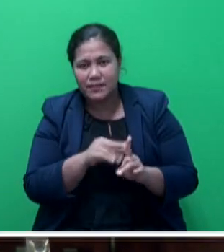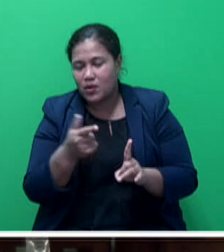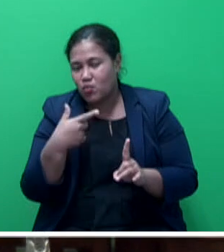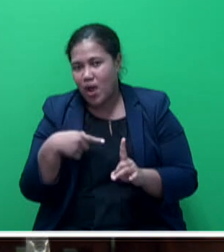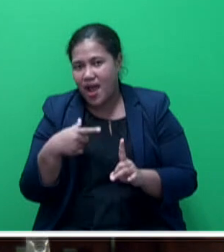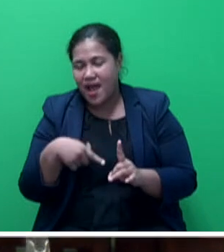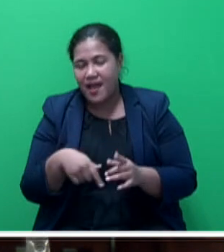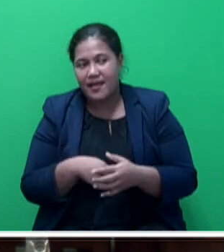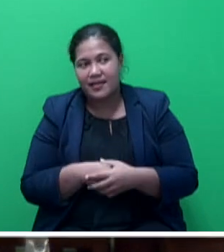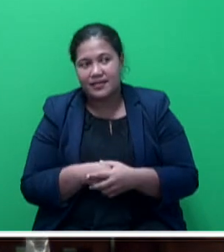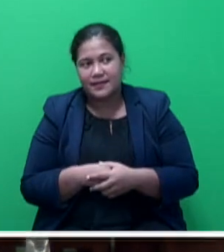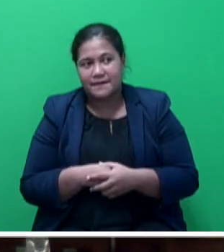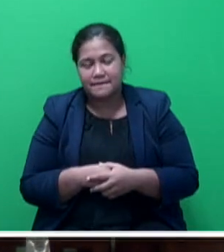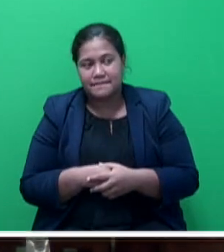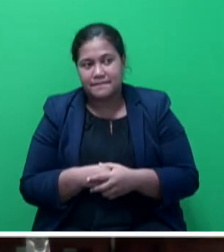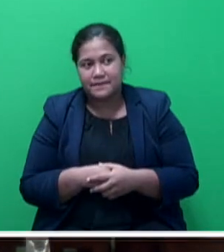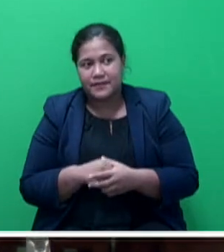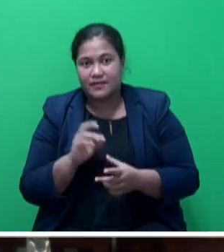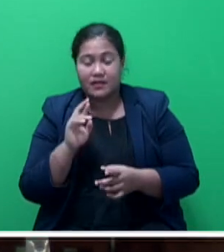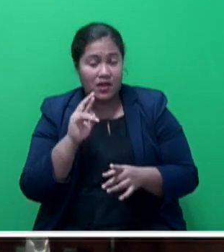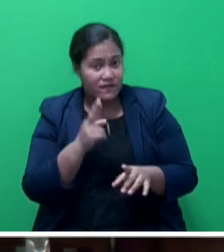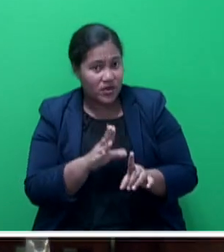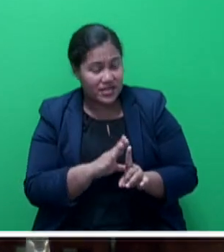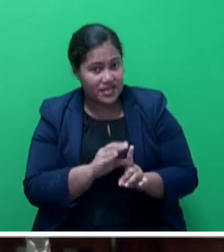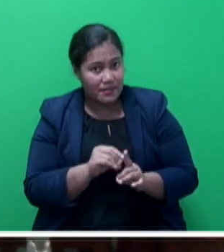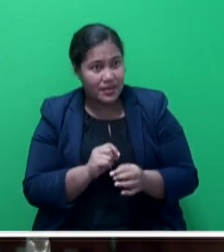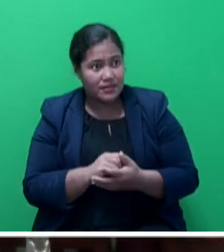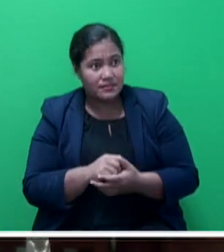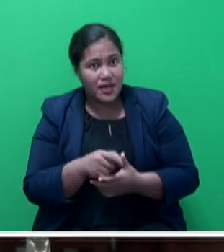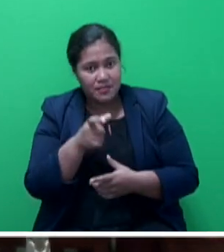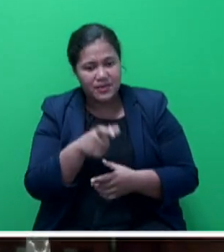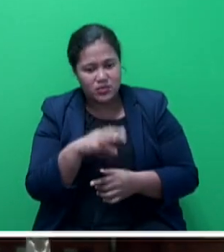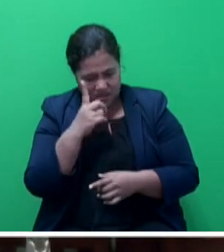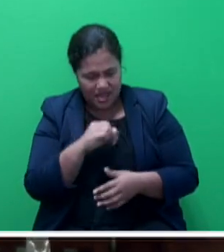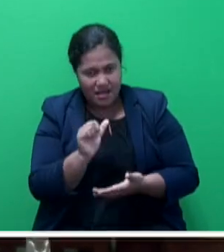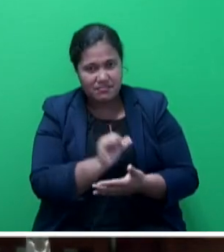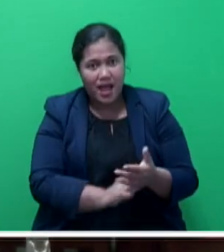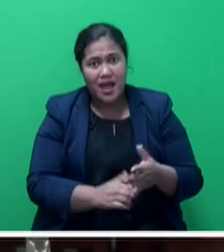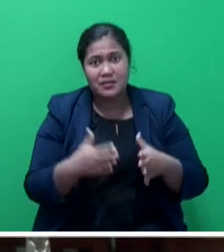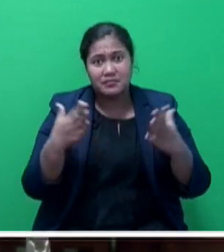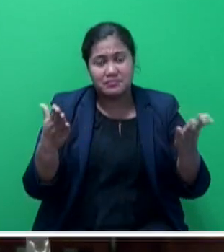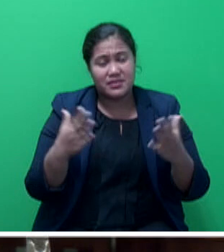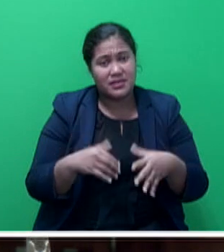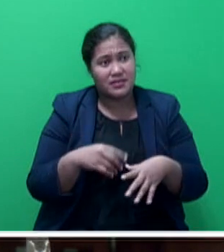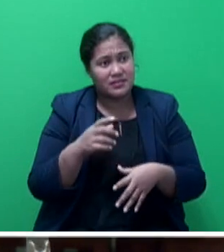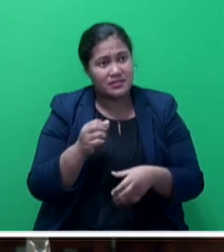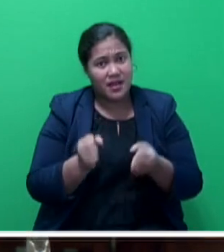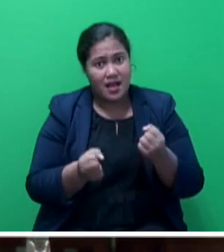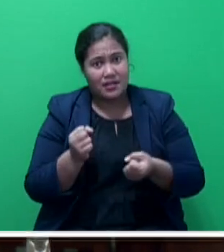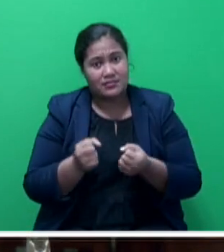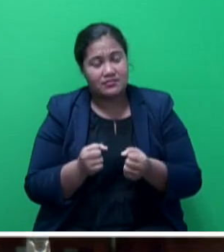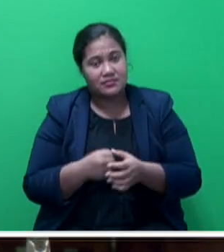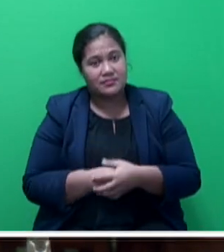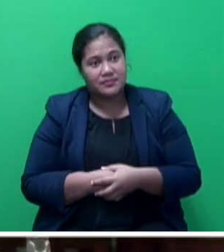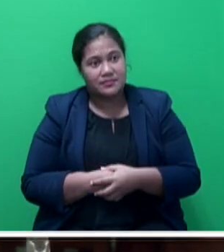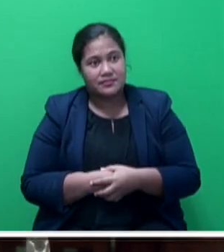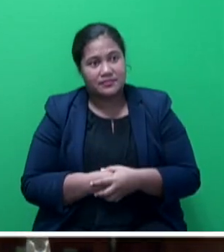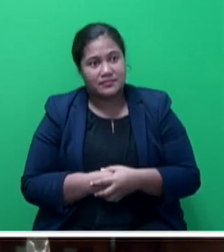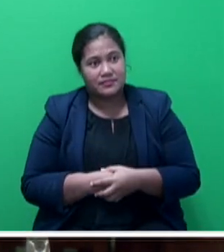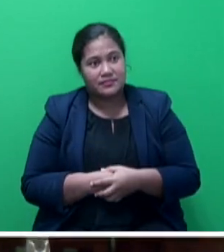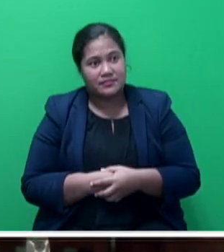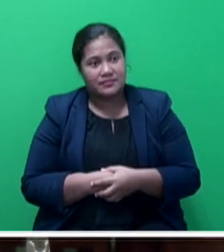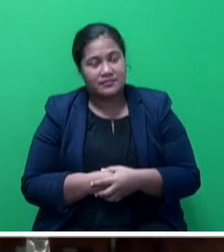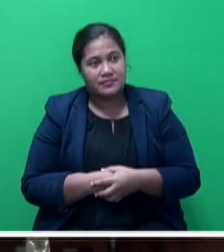we, for example, the person who can now buy a bigger car, who can afford it in the first place? Well, the reason is